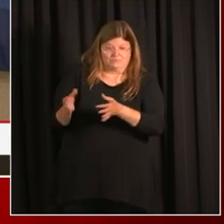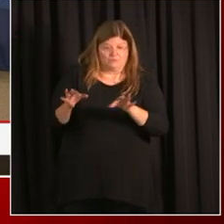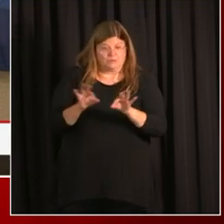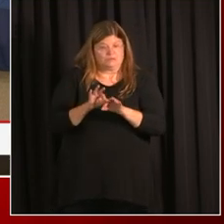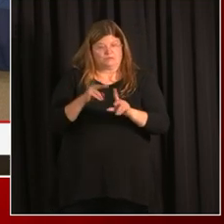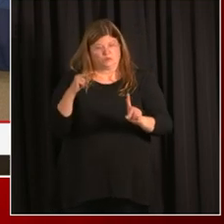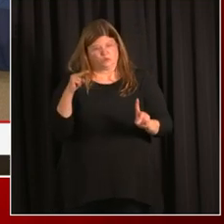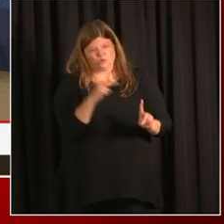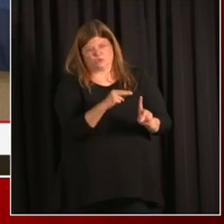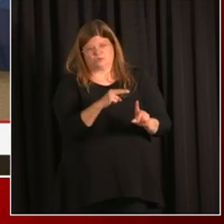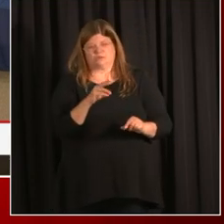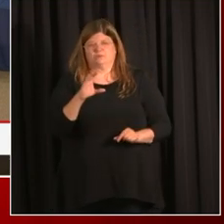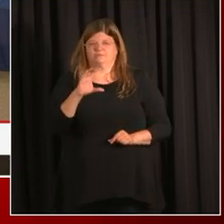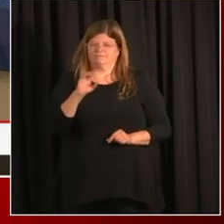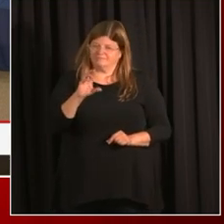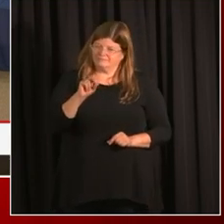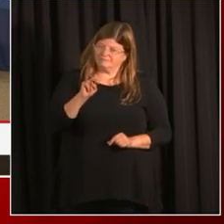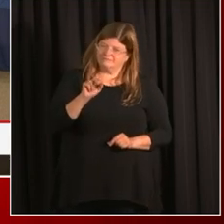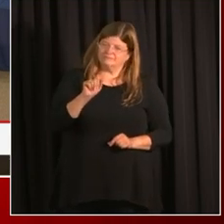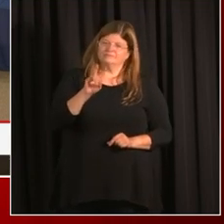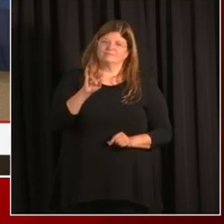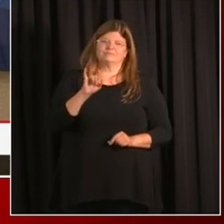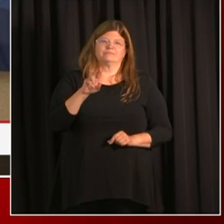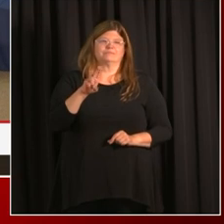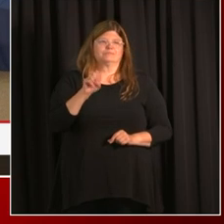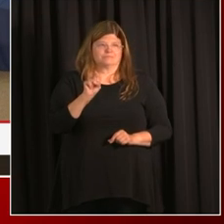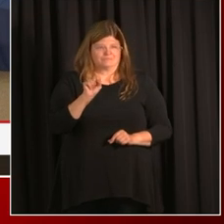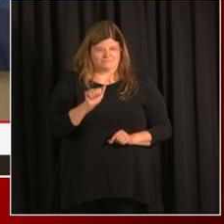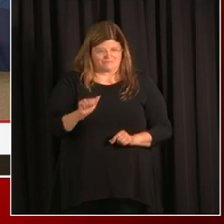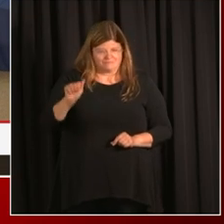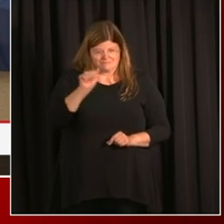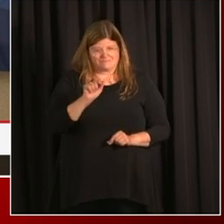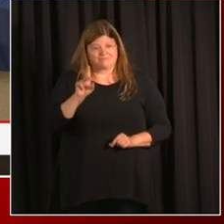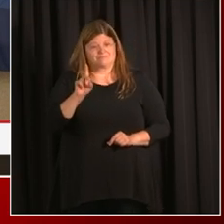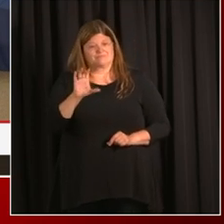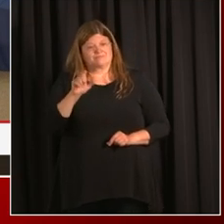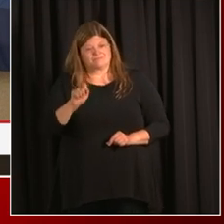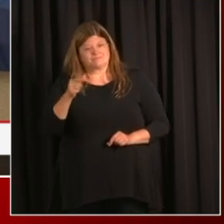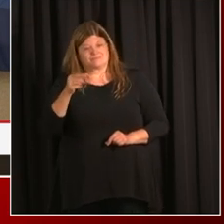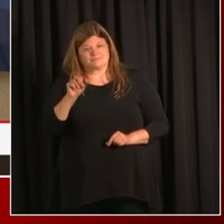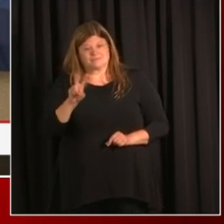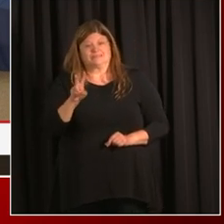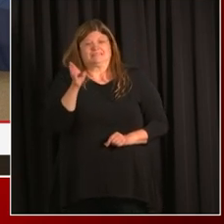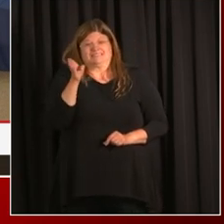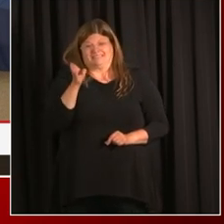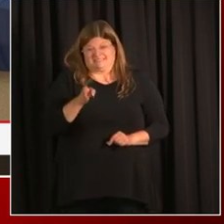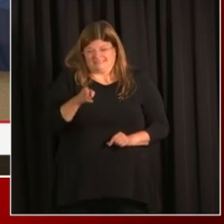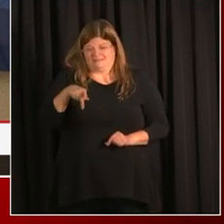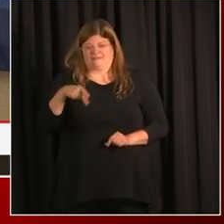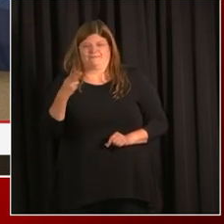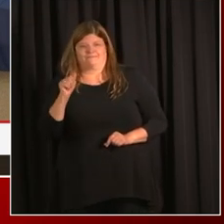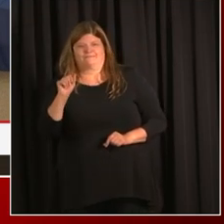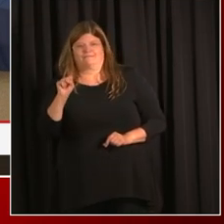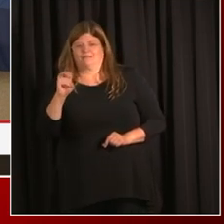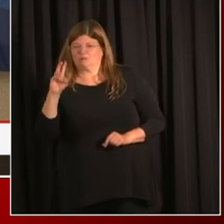coronavirus.dc.gov /phase 2 to look through that guidance at length. So what I will